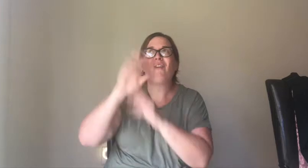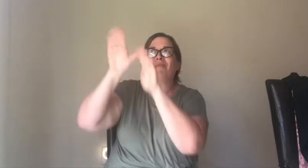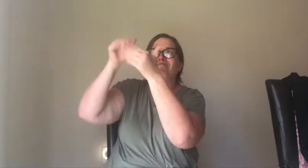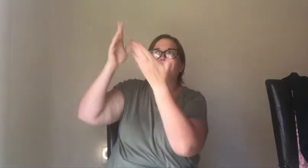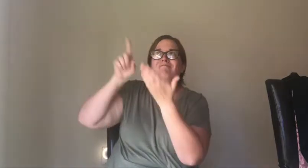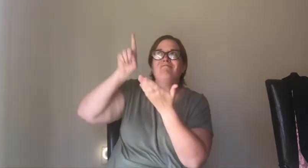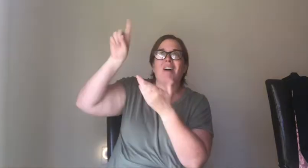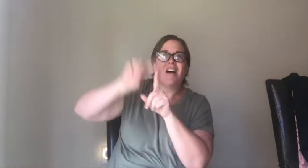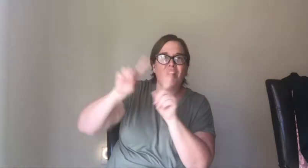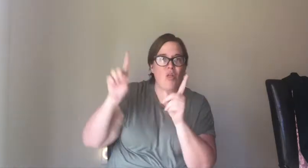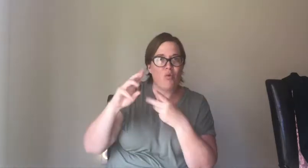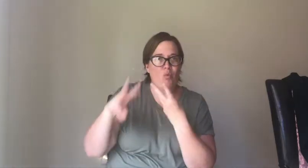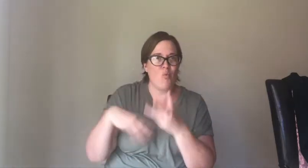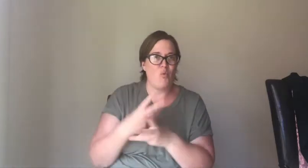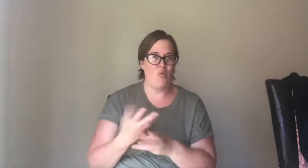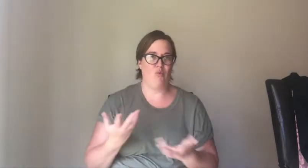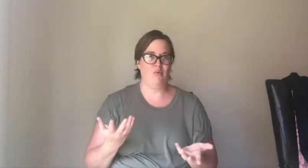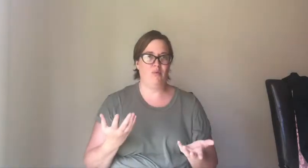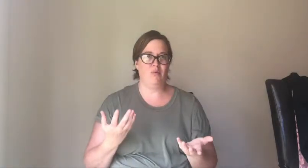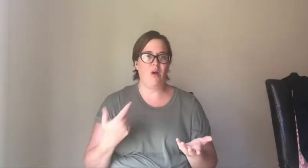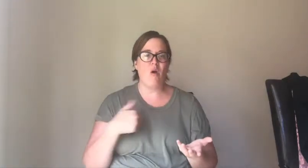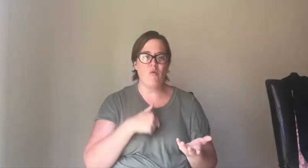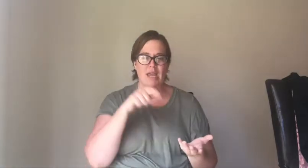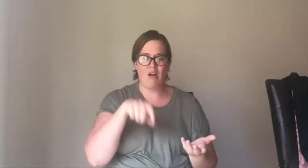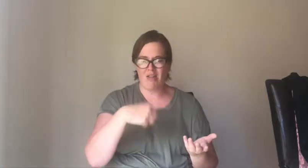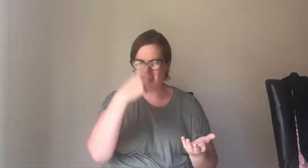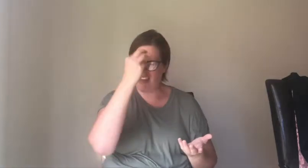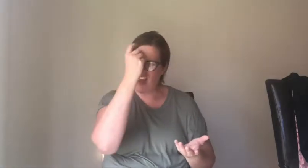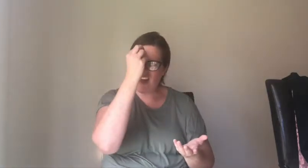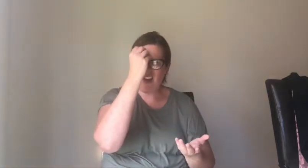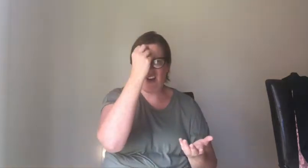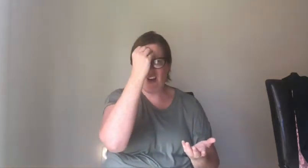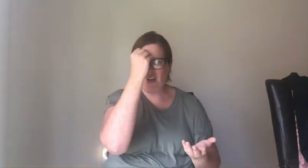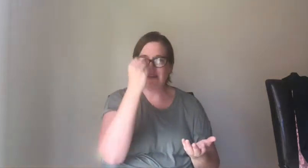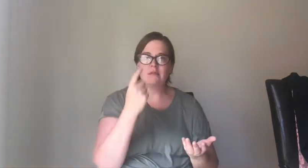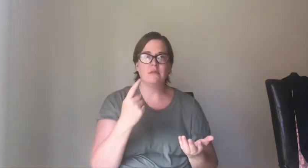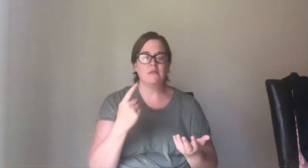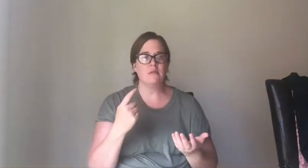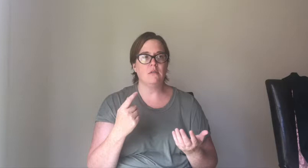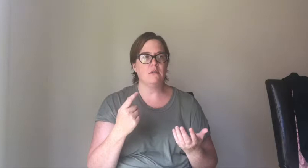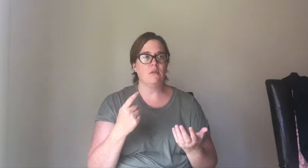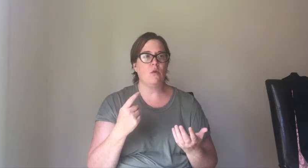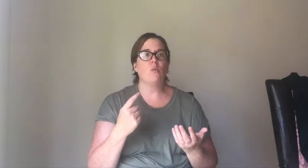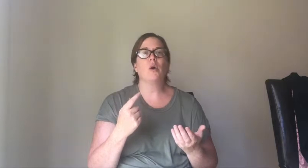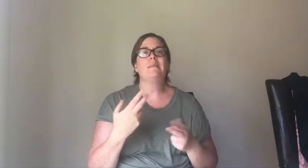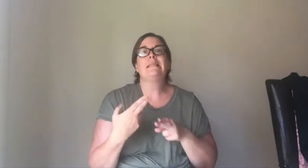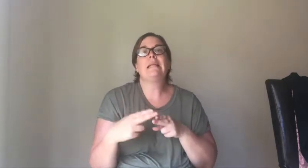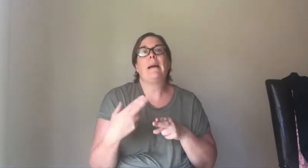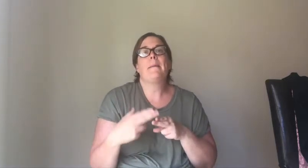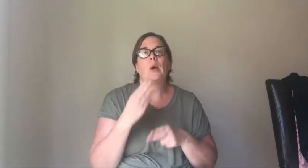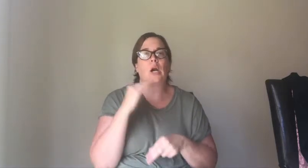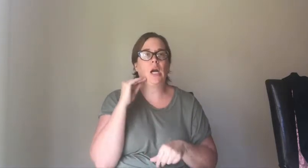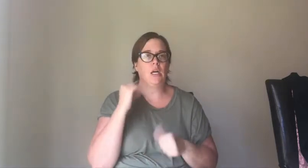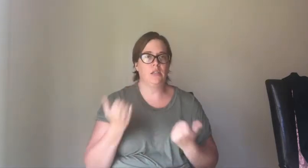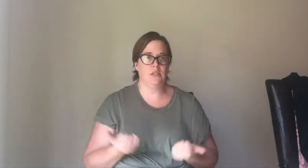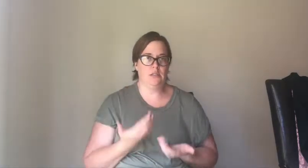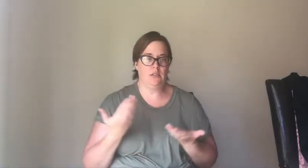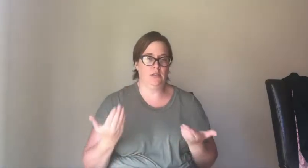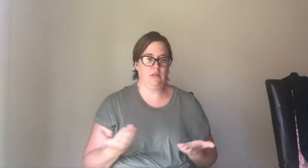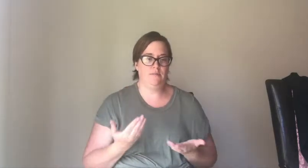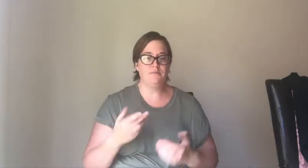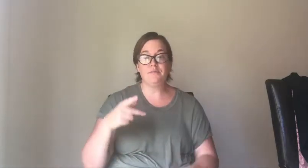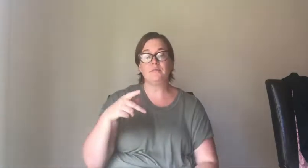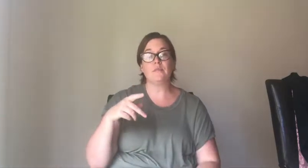transformed by the renewing of your mind. In 1 Peter chapter 2, Peter talks about the church, and he says, basically, think of yourselves